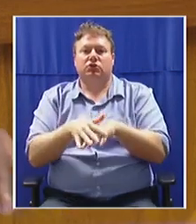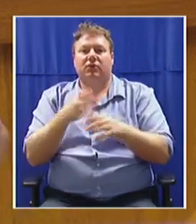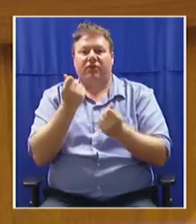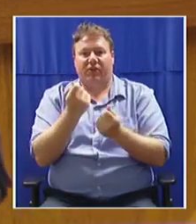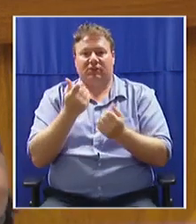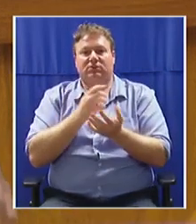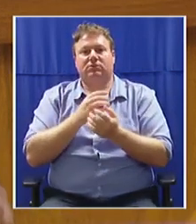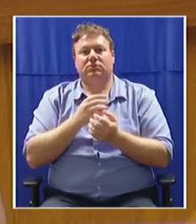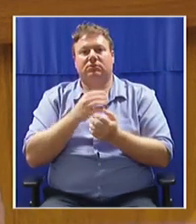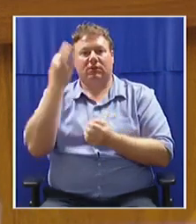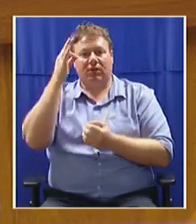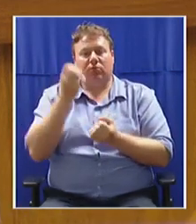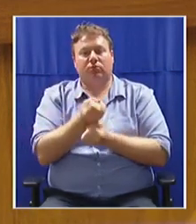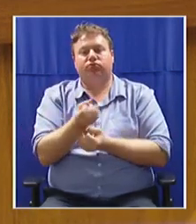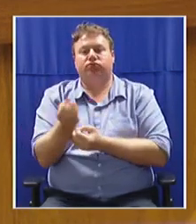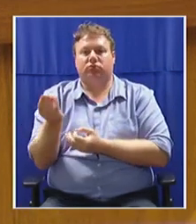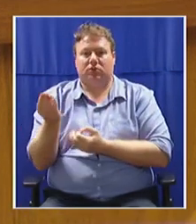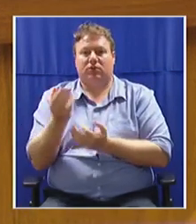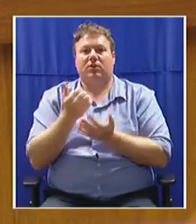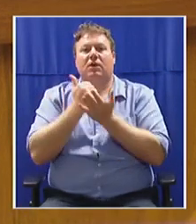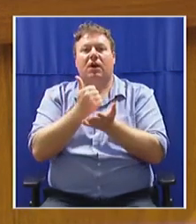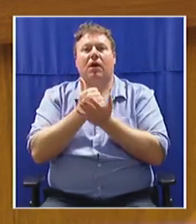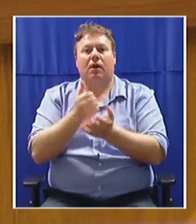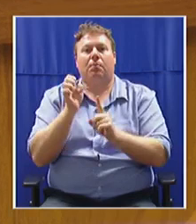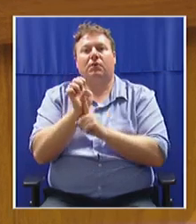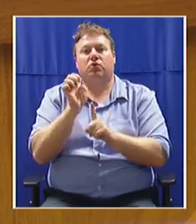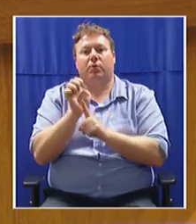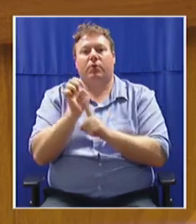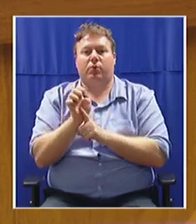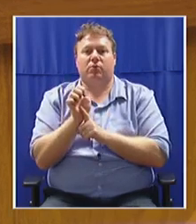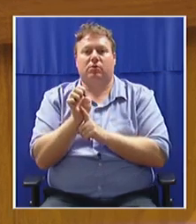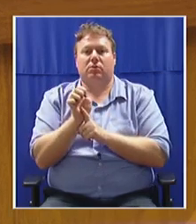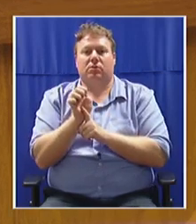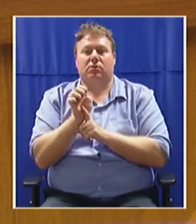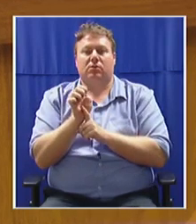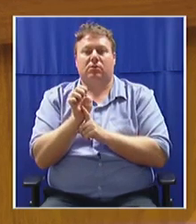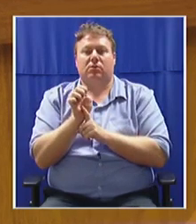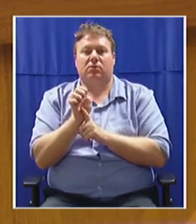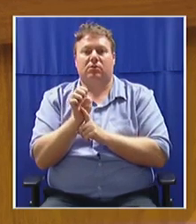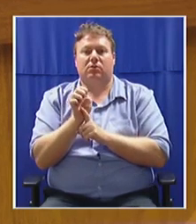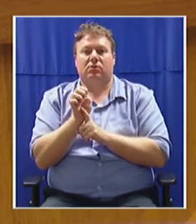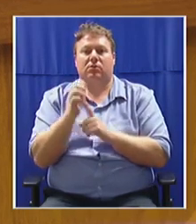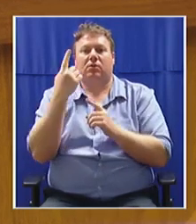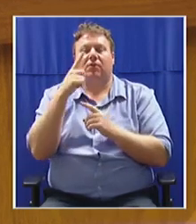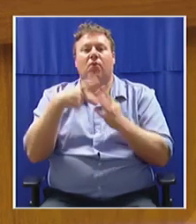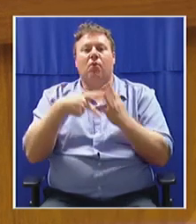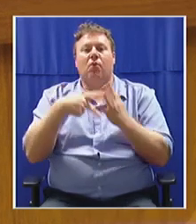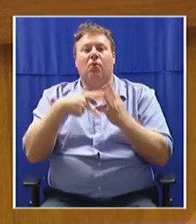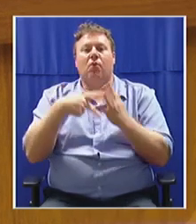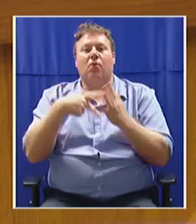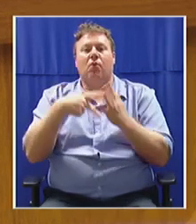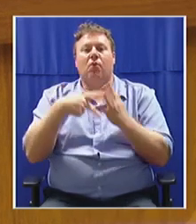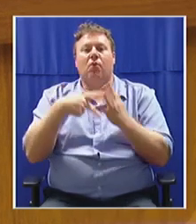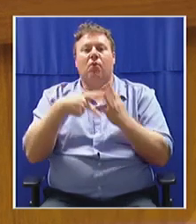will assist these entrepreneurs to either scale up their existing projects